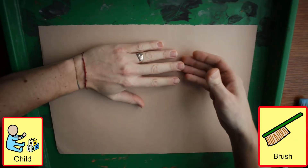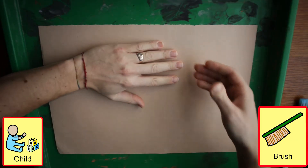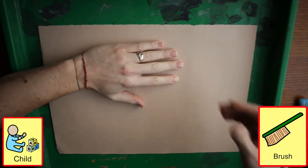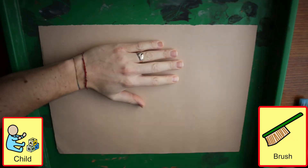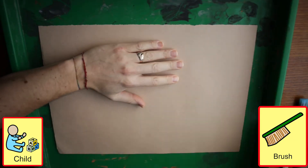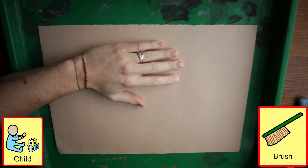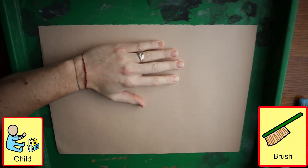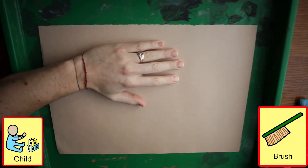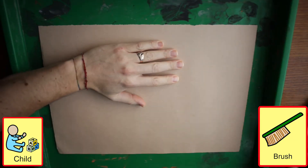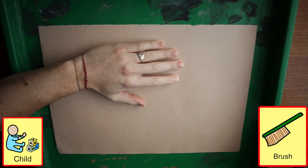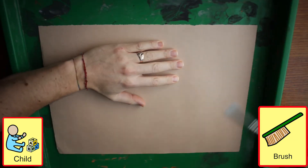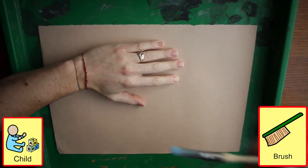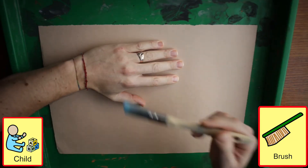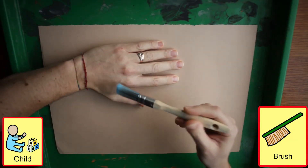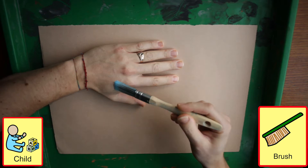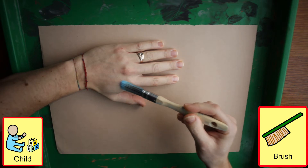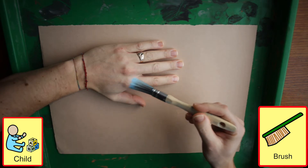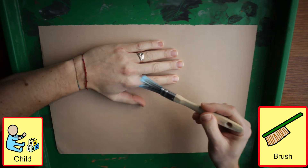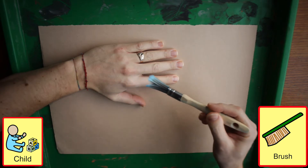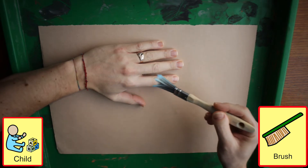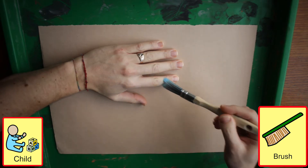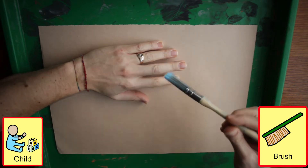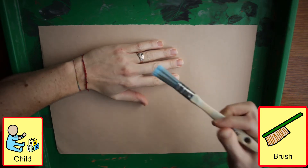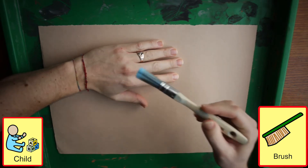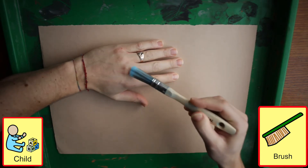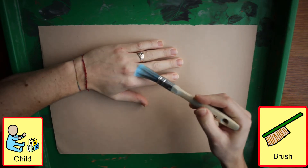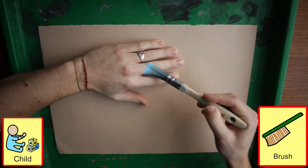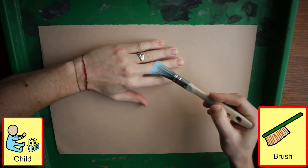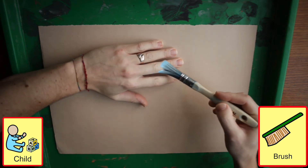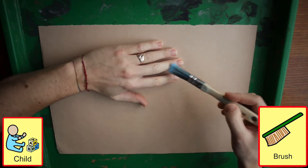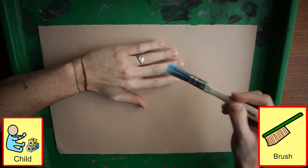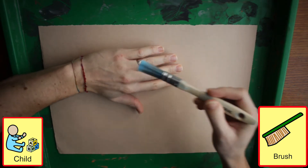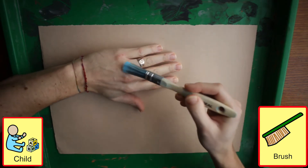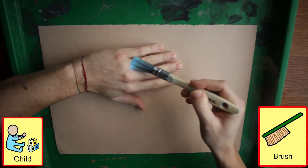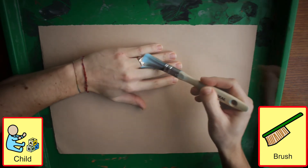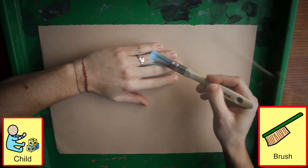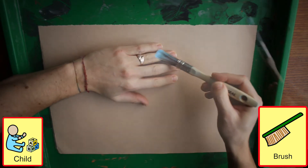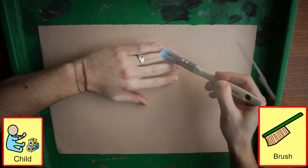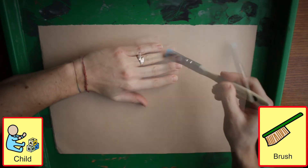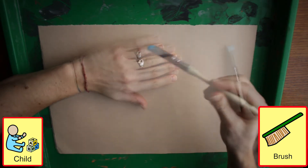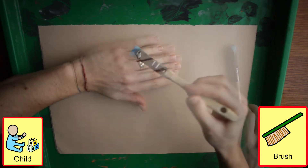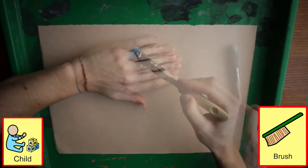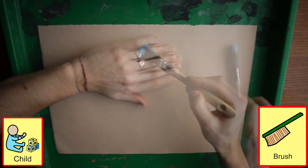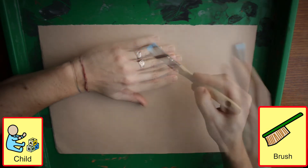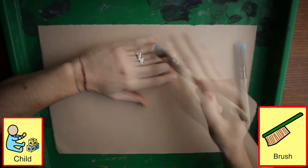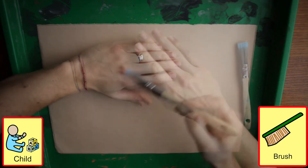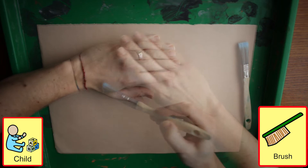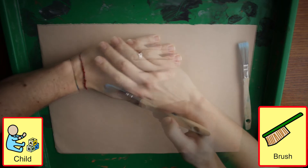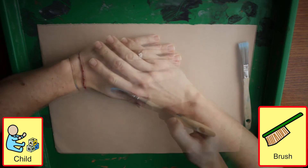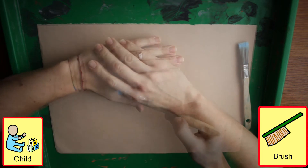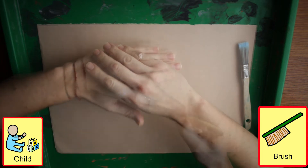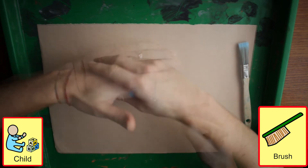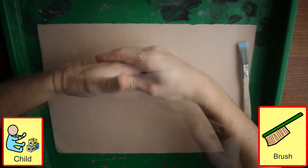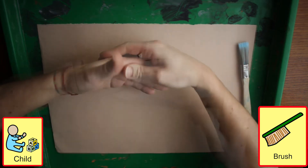If you are giving a student an experience, it is important to highlight the sensory difference by spending